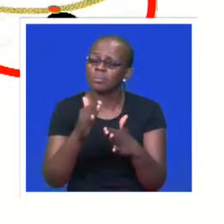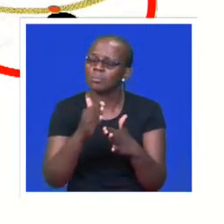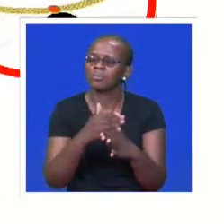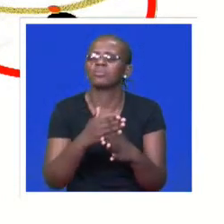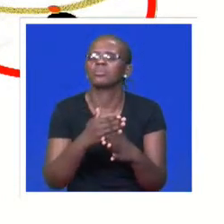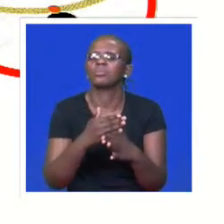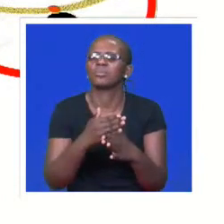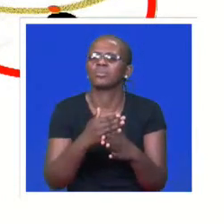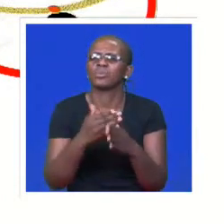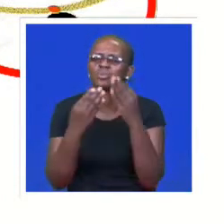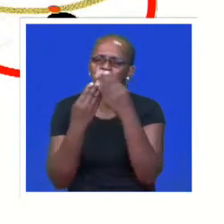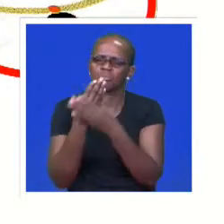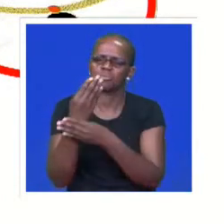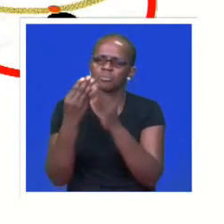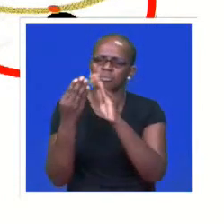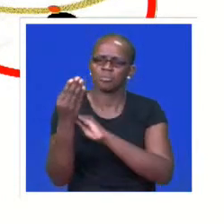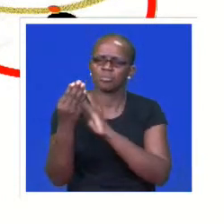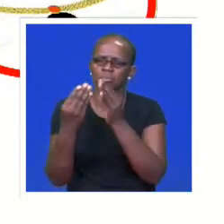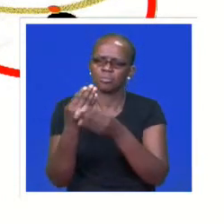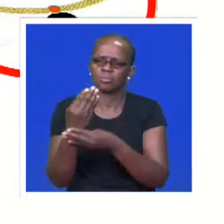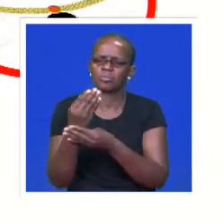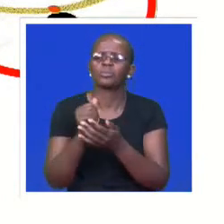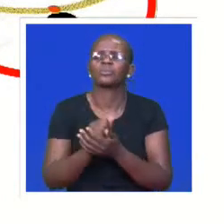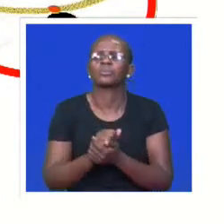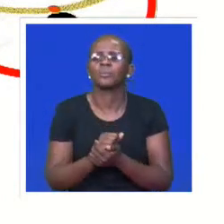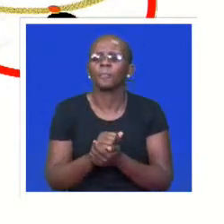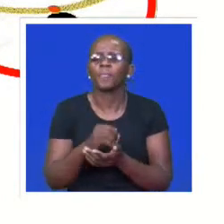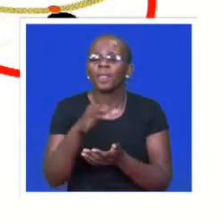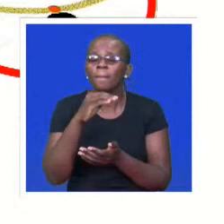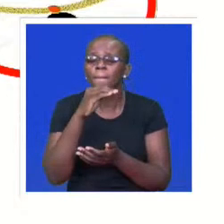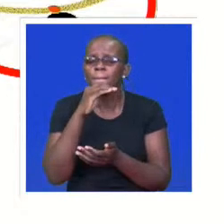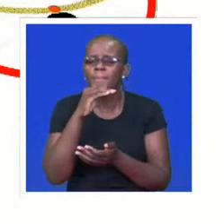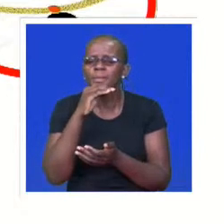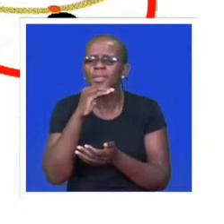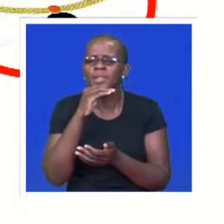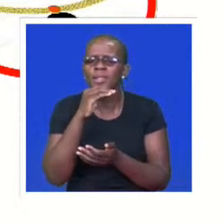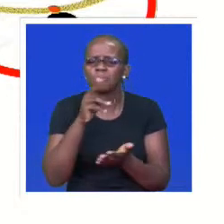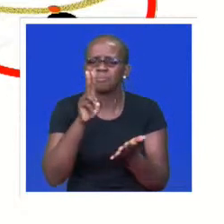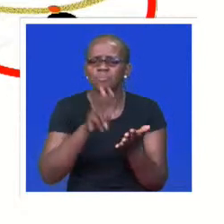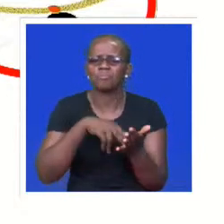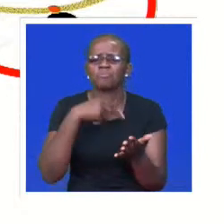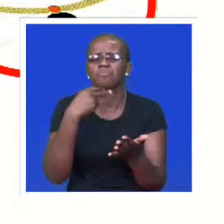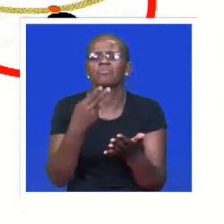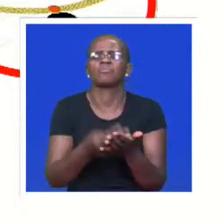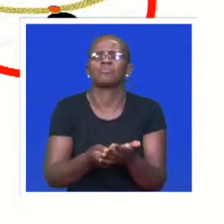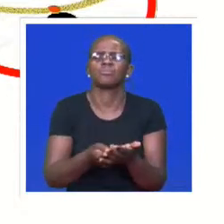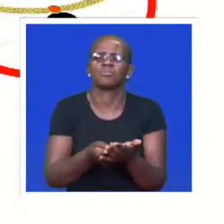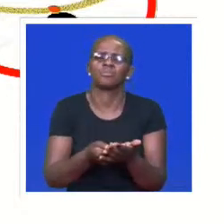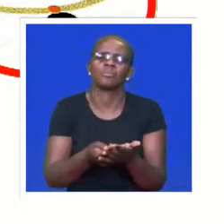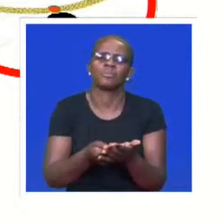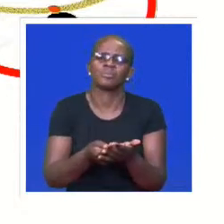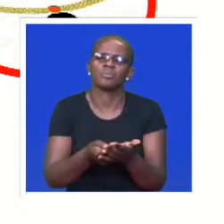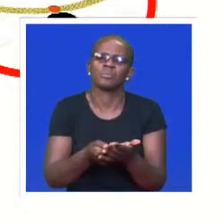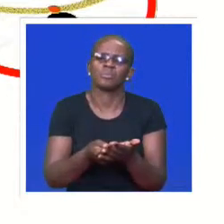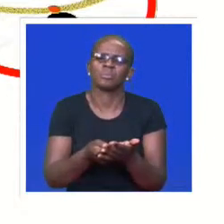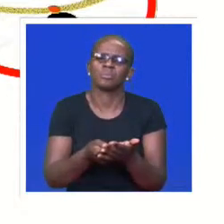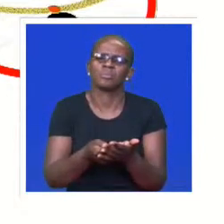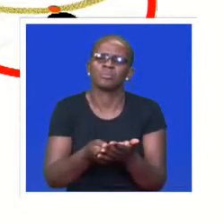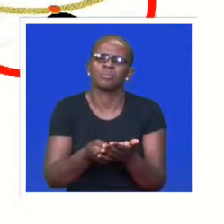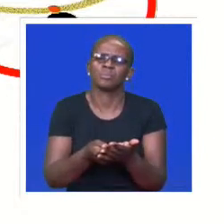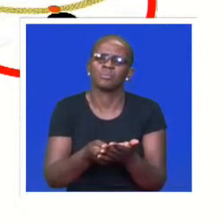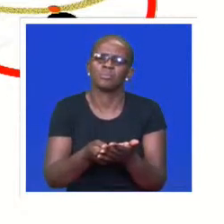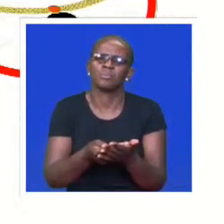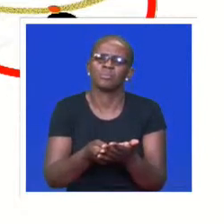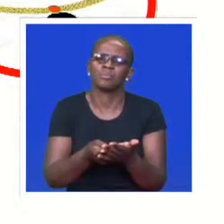So, which means to slip, it is to slide a short distance accidentally. Slipped is